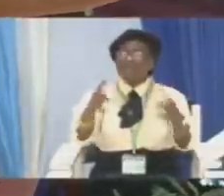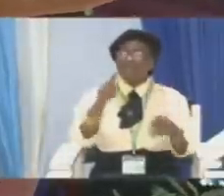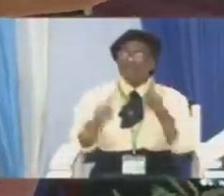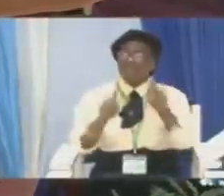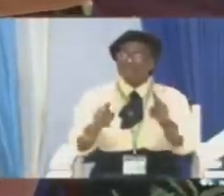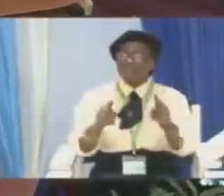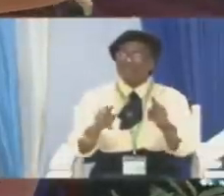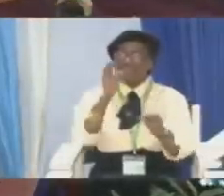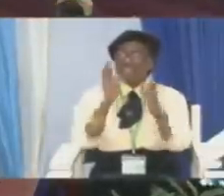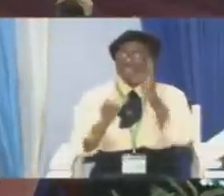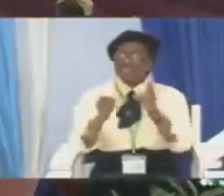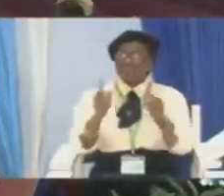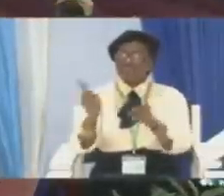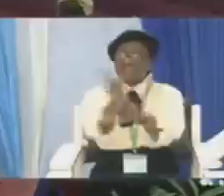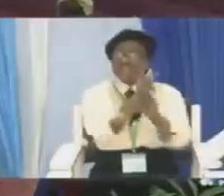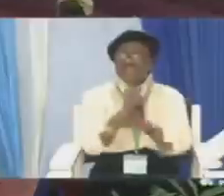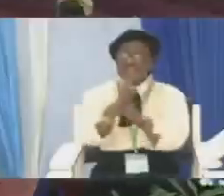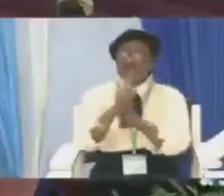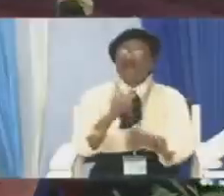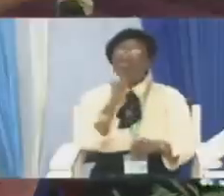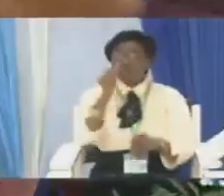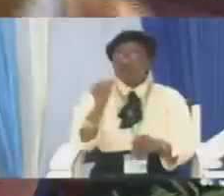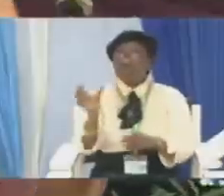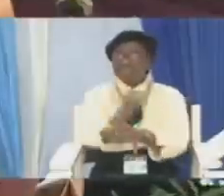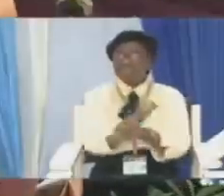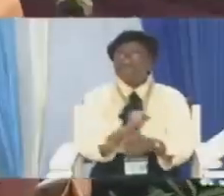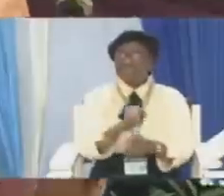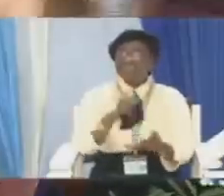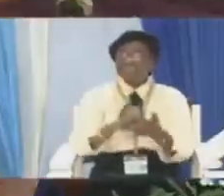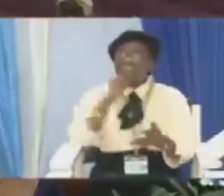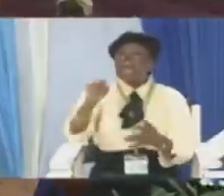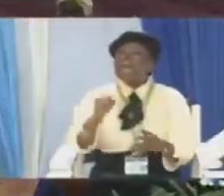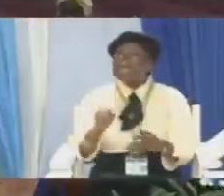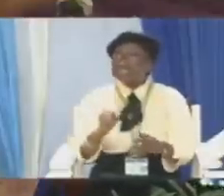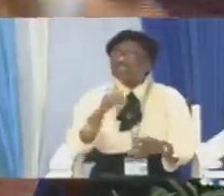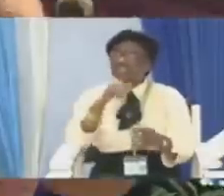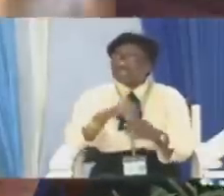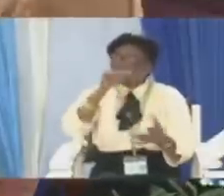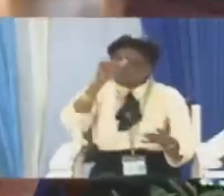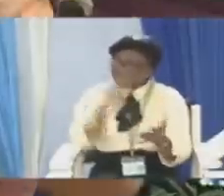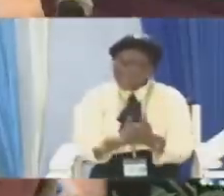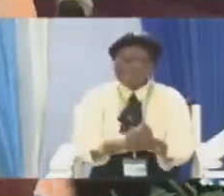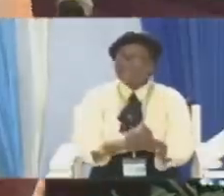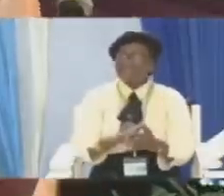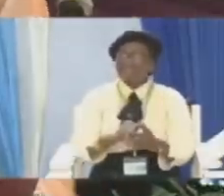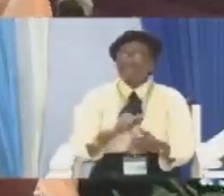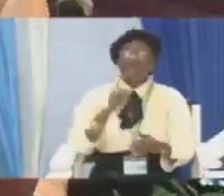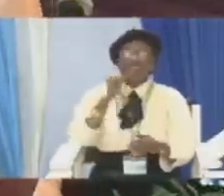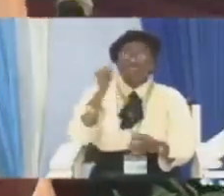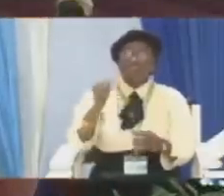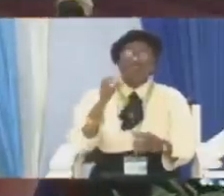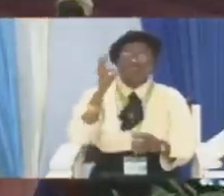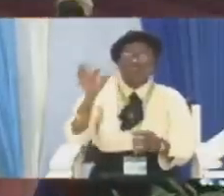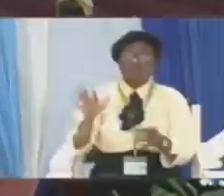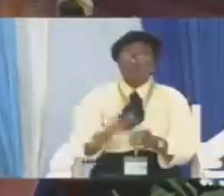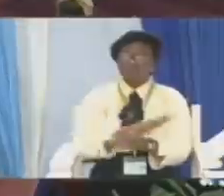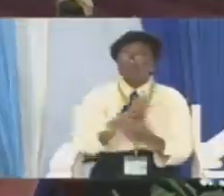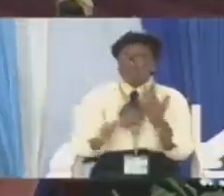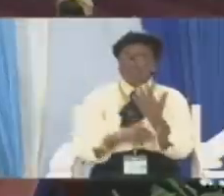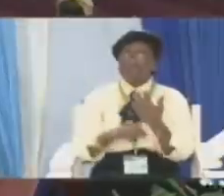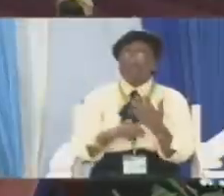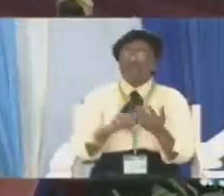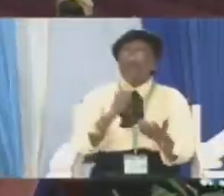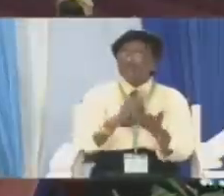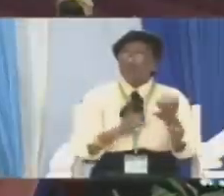taken, it is in that fruitfulness they will die. That is how many people, some people will die.